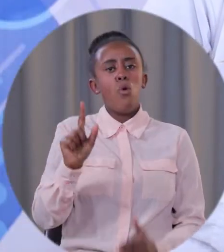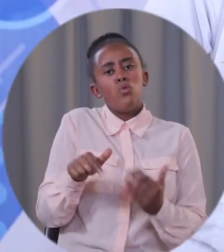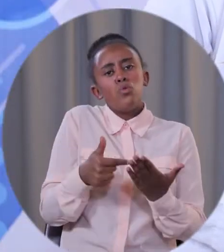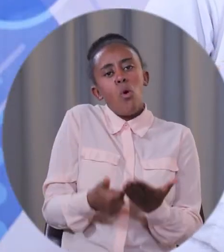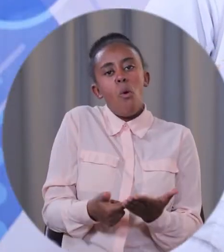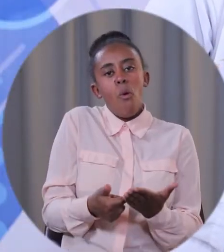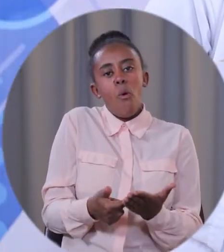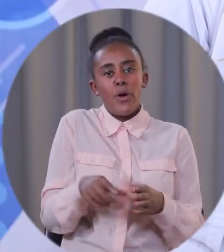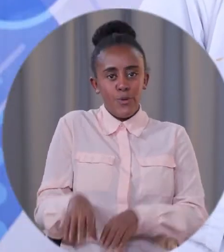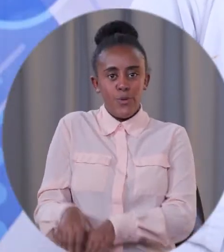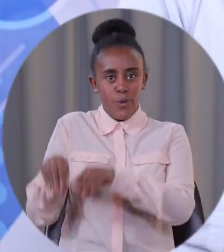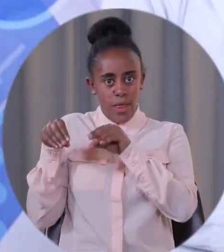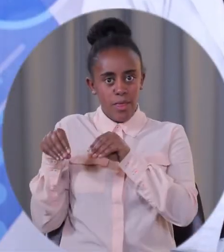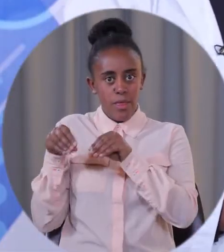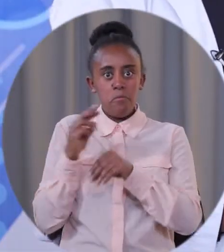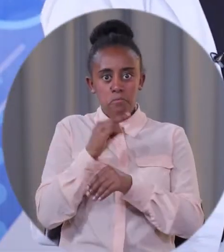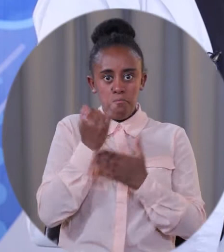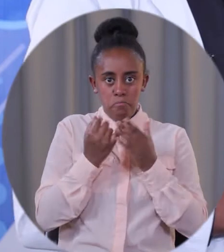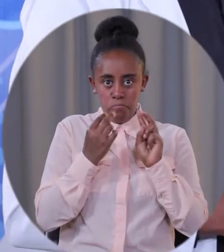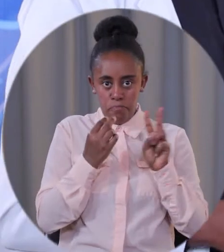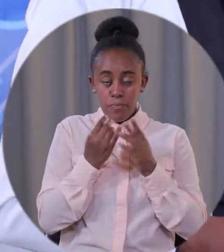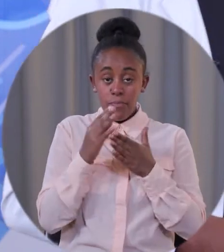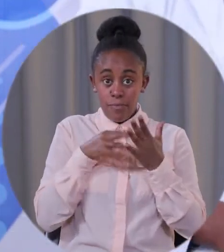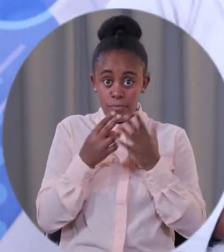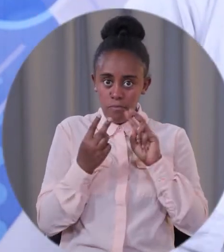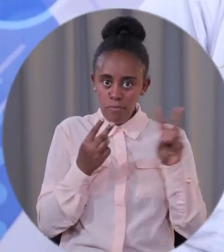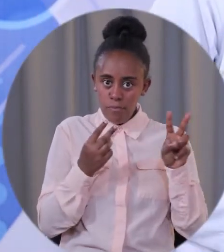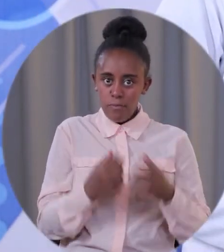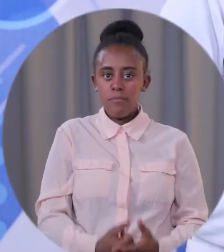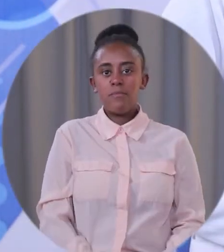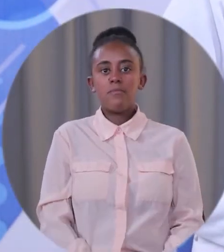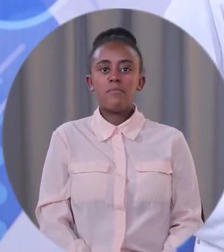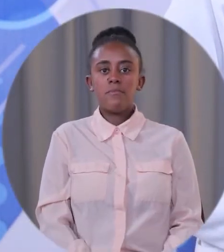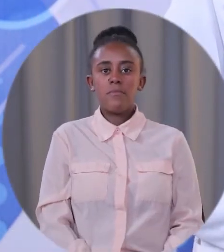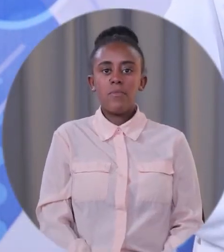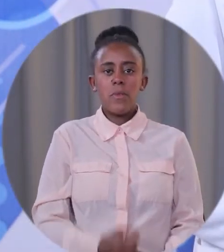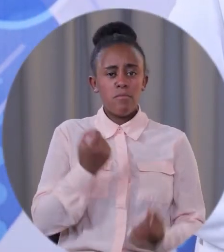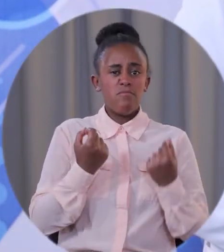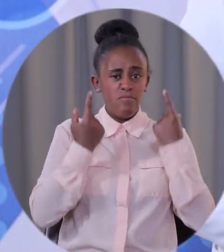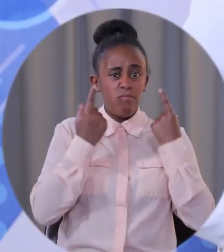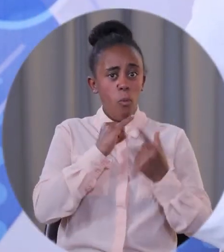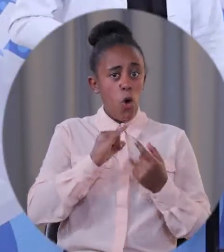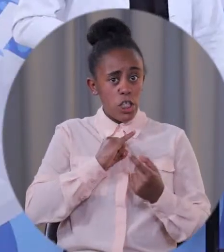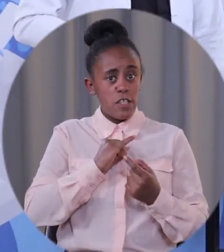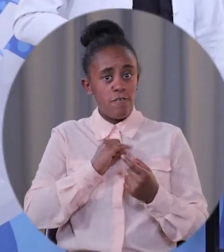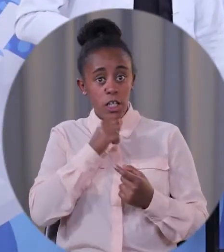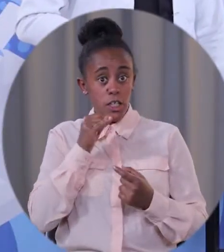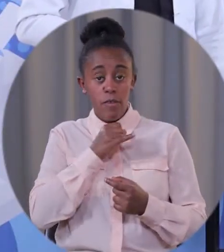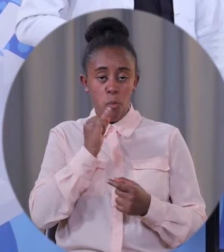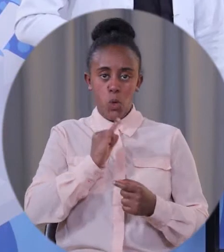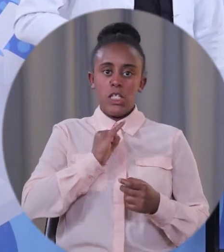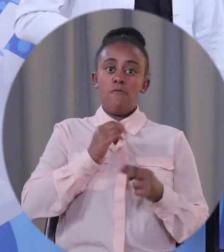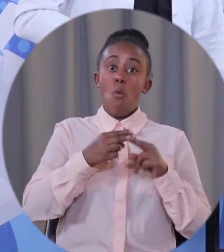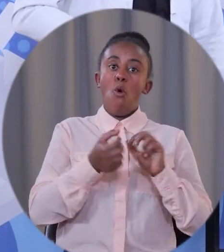So, students, I hope you have got some pointers on possessive adjective and possessive pronoun.